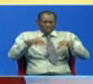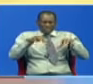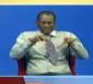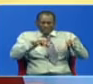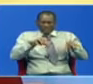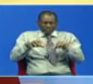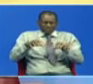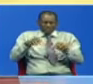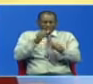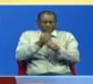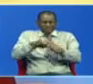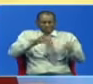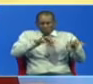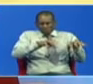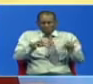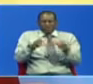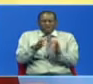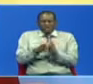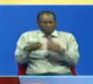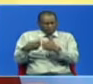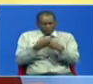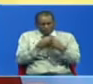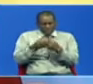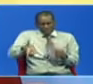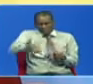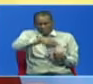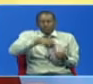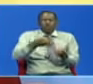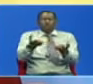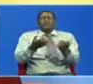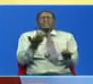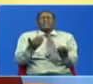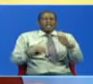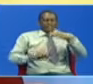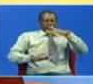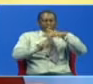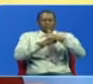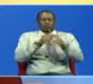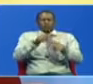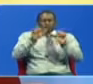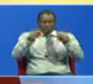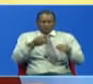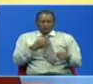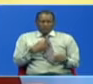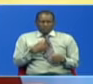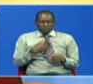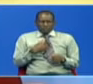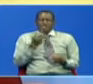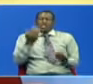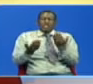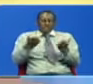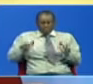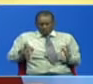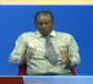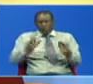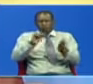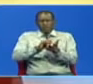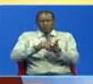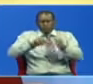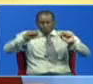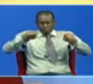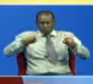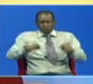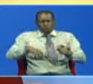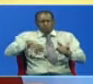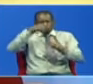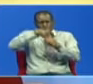resources, and we're going to need all the support that we can all muster in any form to be able to